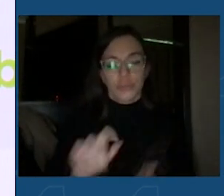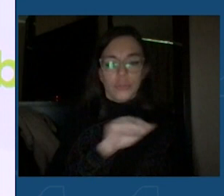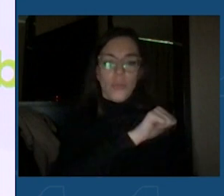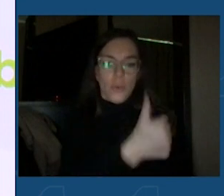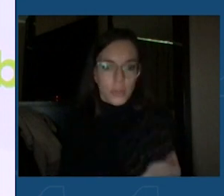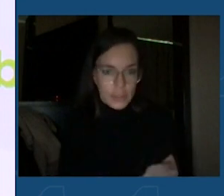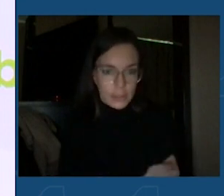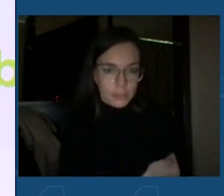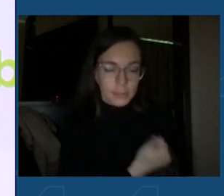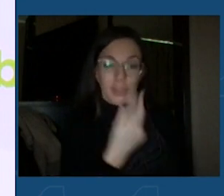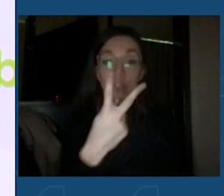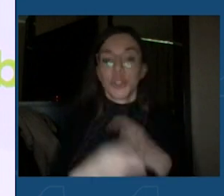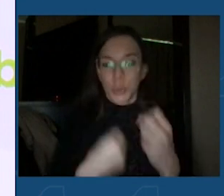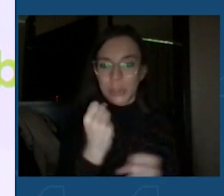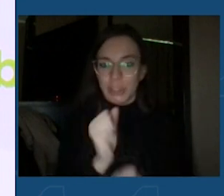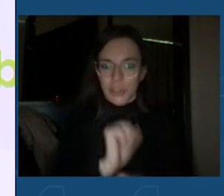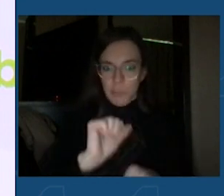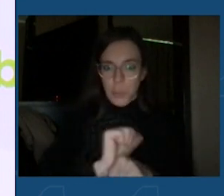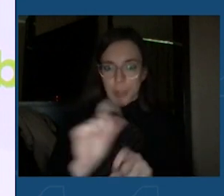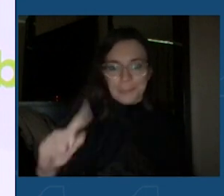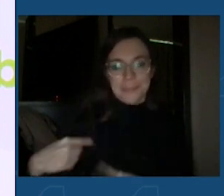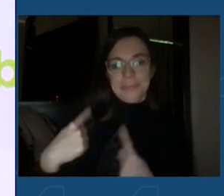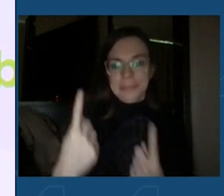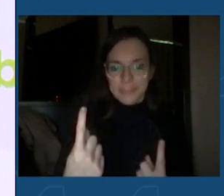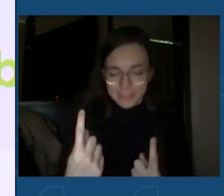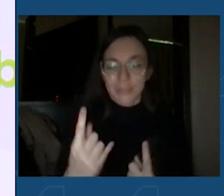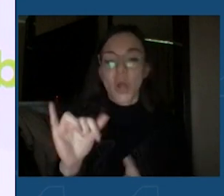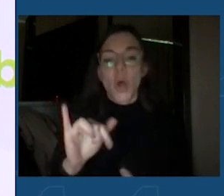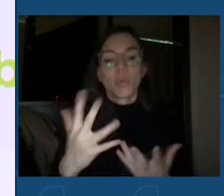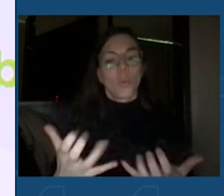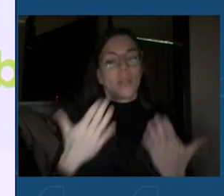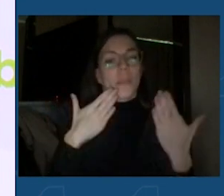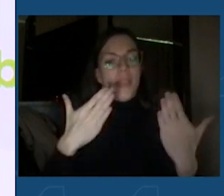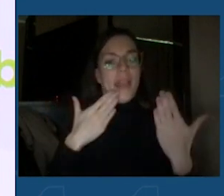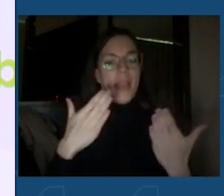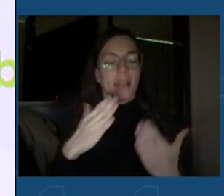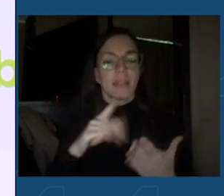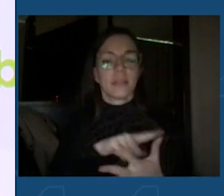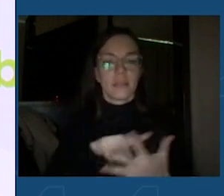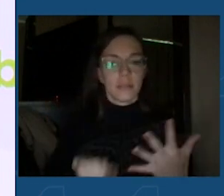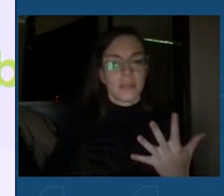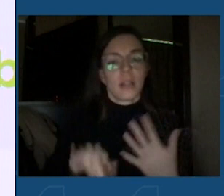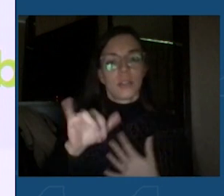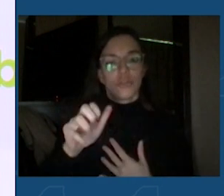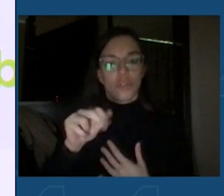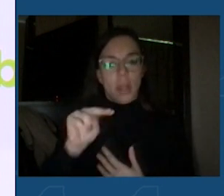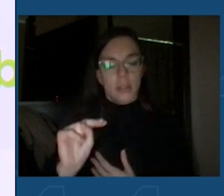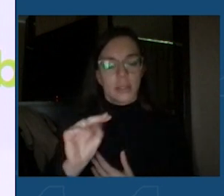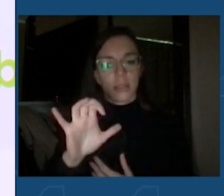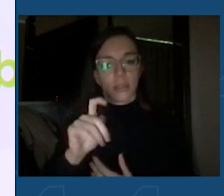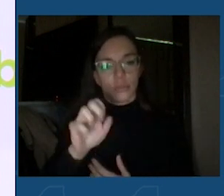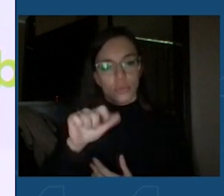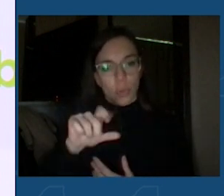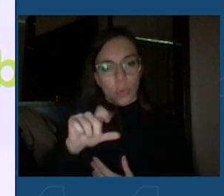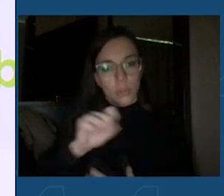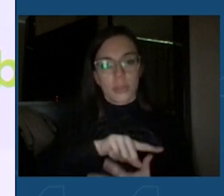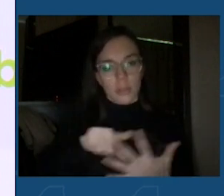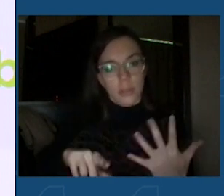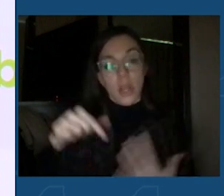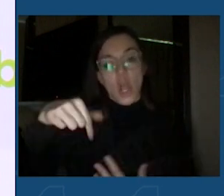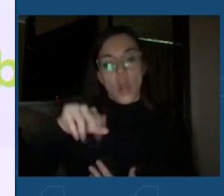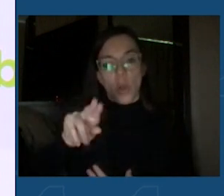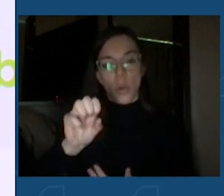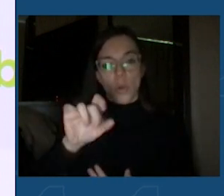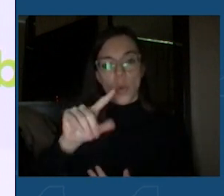2 years of work. I'd like to also thank Burrow Happel, Johnson Controls, Luthen 5, Quest Energy, and